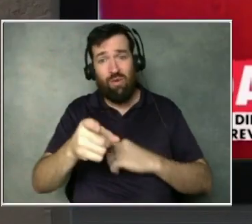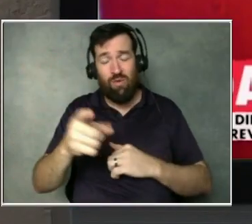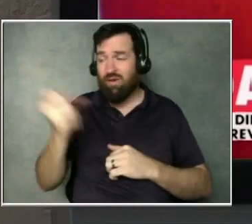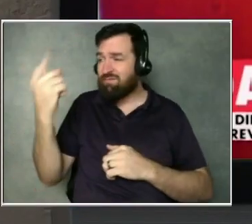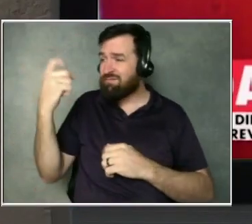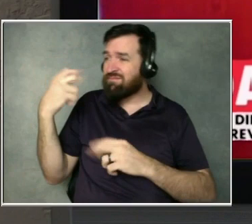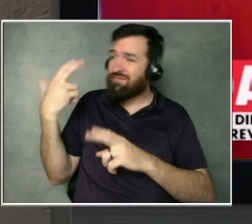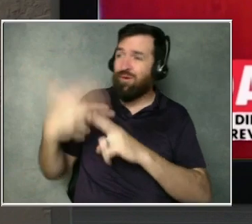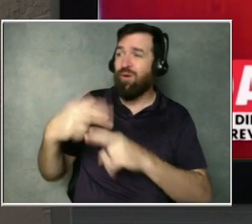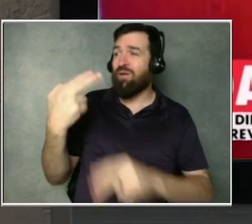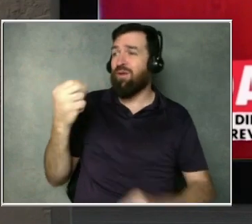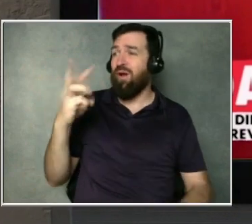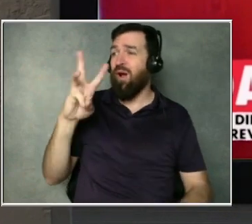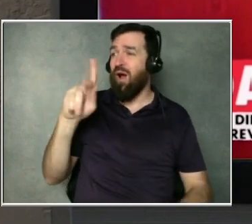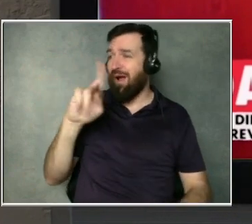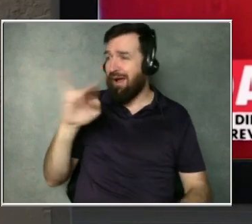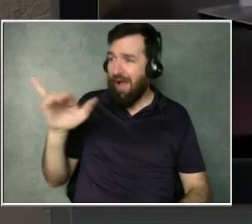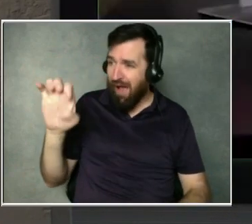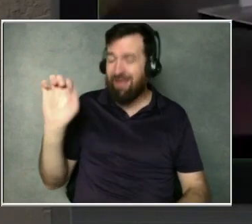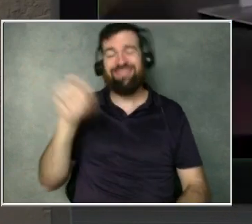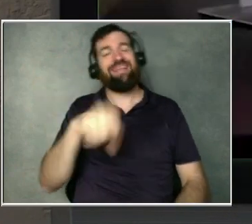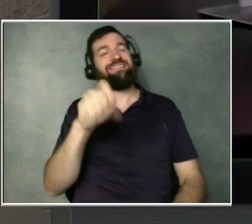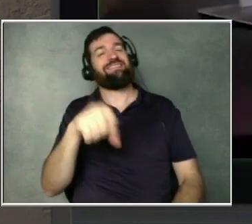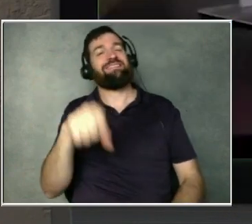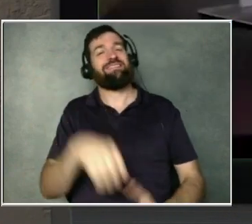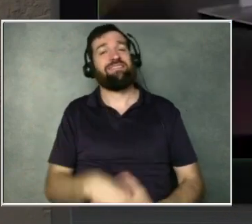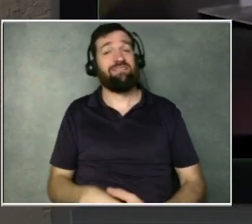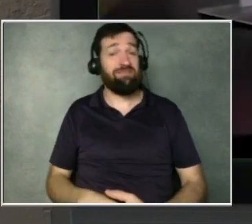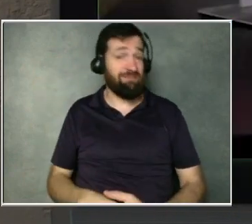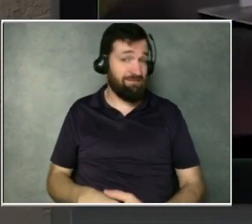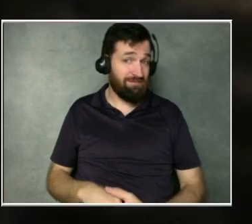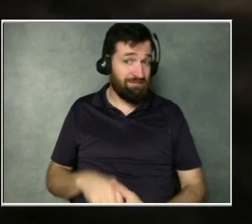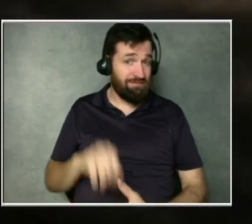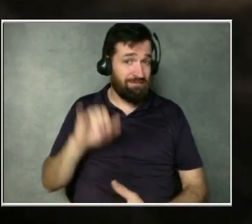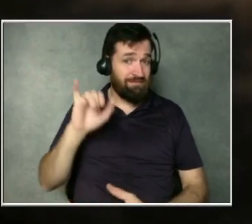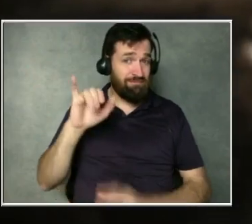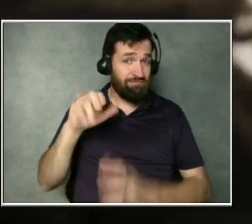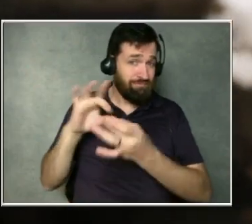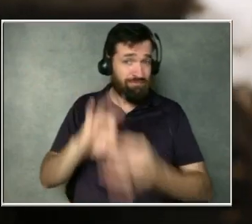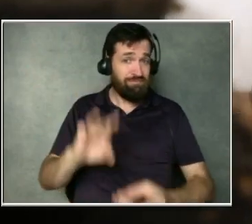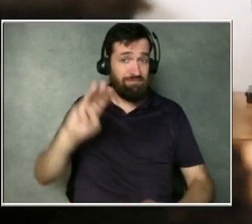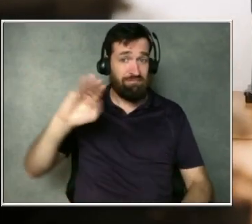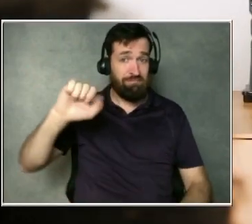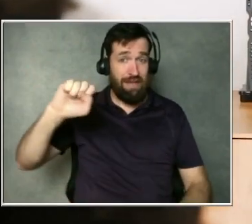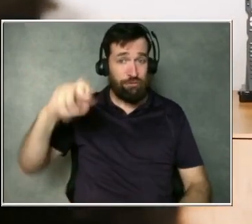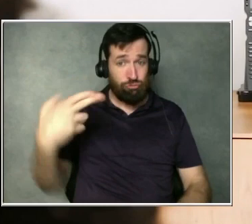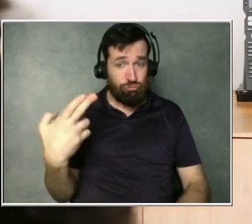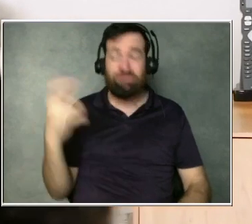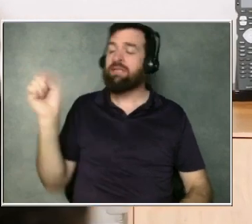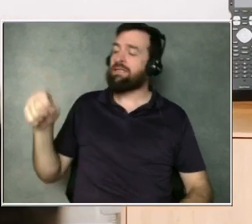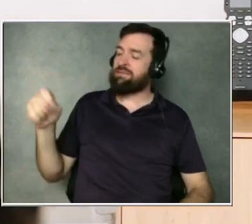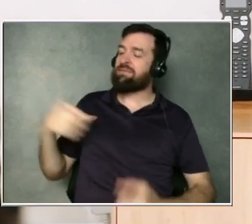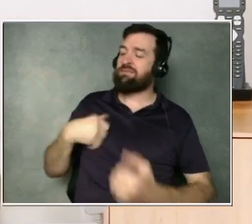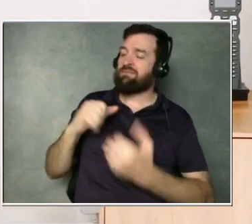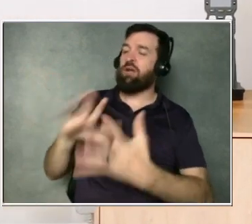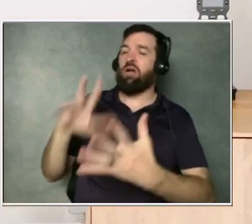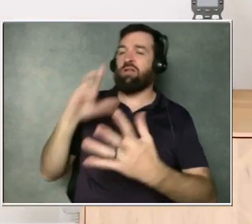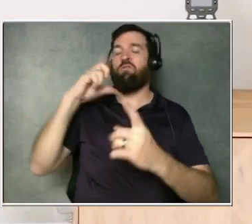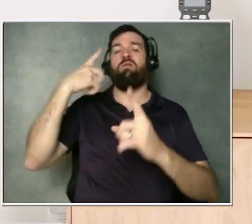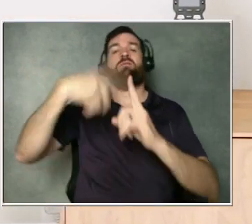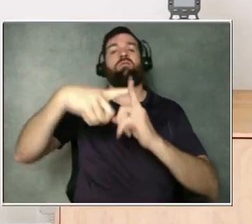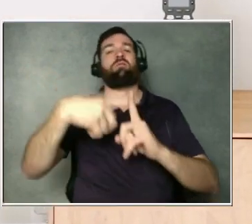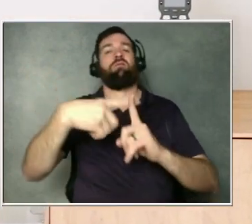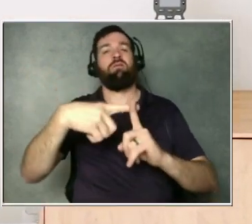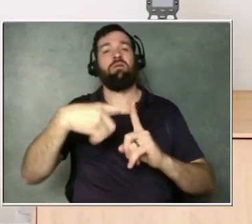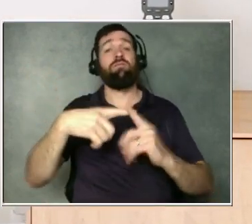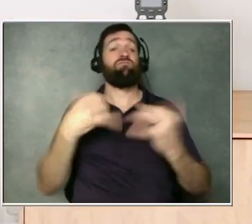Hawkeye, huh? Yes. Is that a MASH reference? It is. I think there is cause to be optimistic. You know, right now